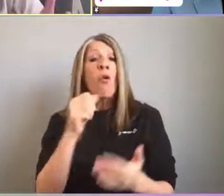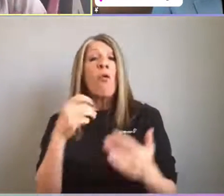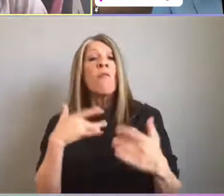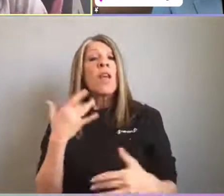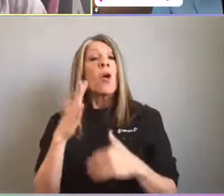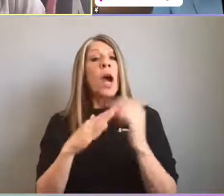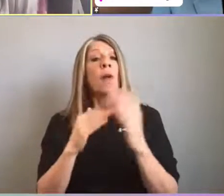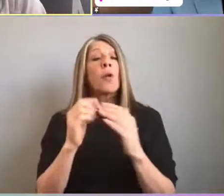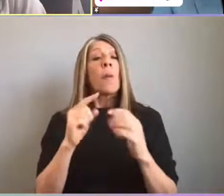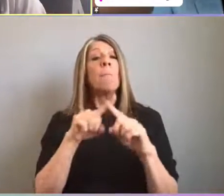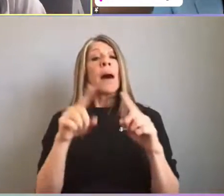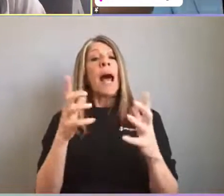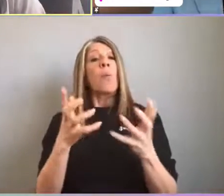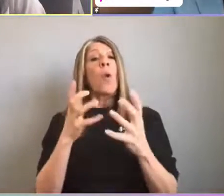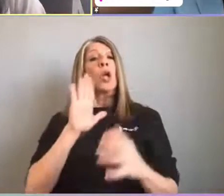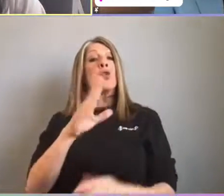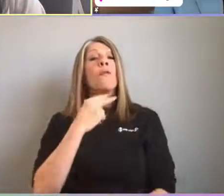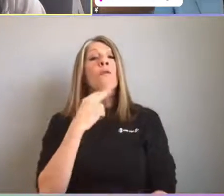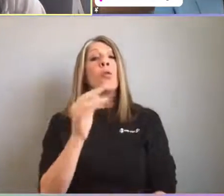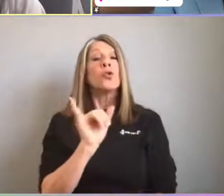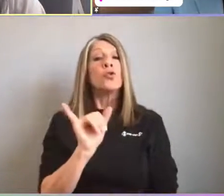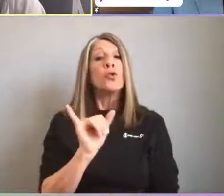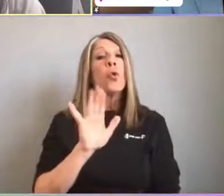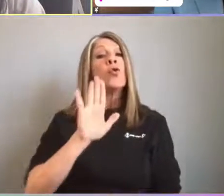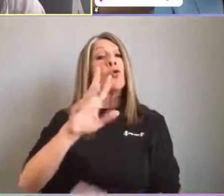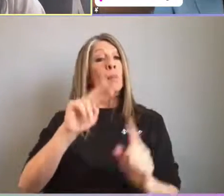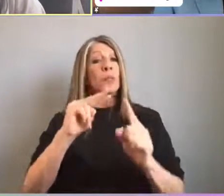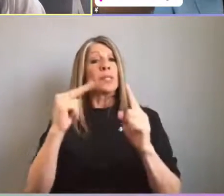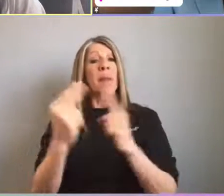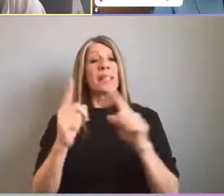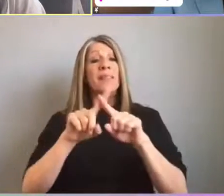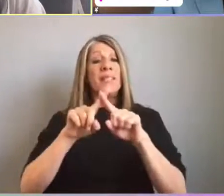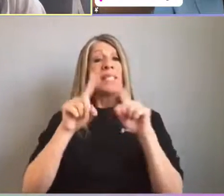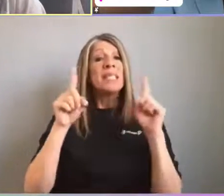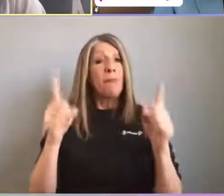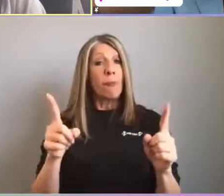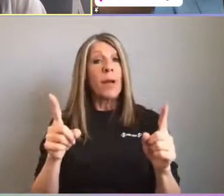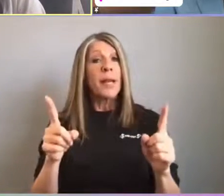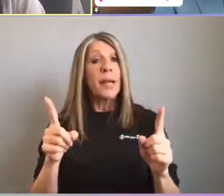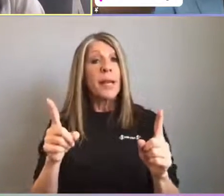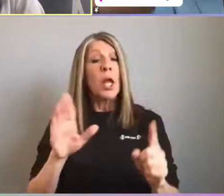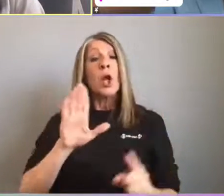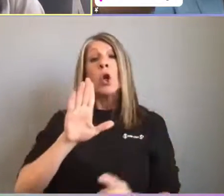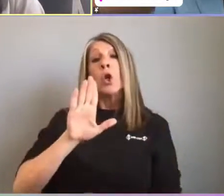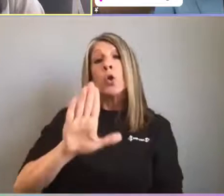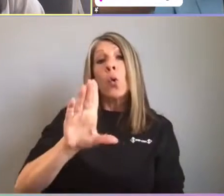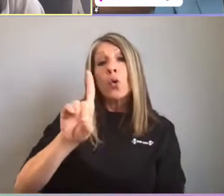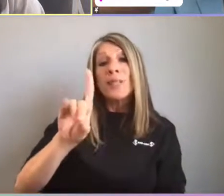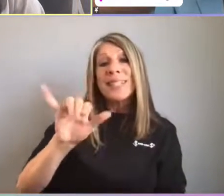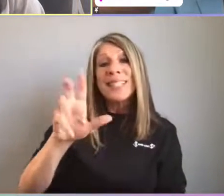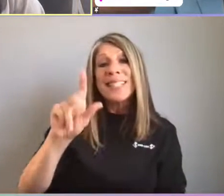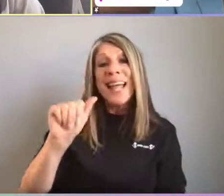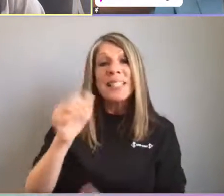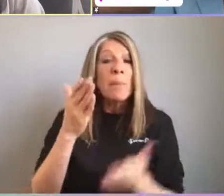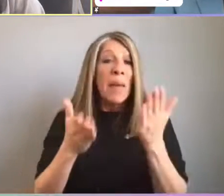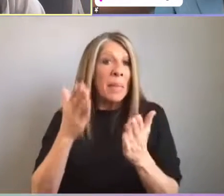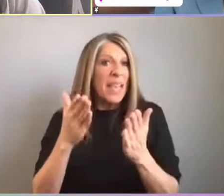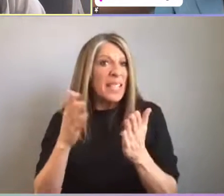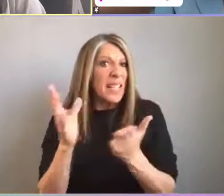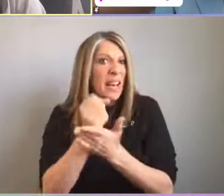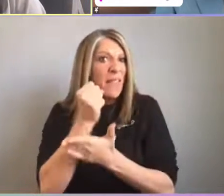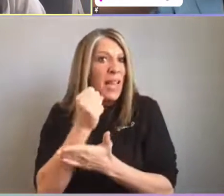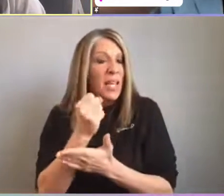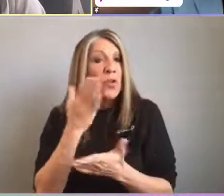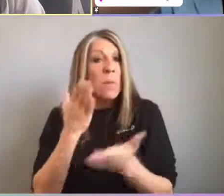want your voice too, because your perspective is different. Your perspective, your dyslexia may be that competitive advantage. Maybe your